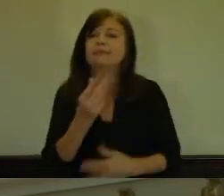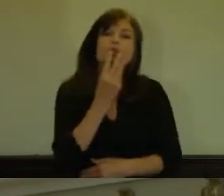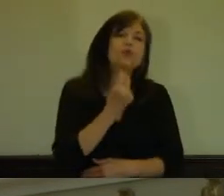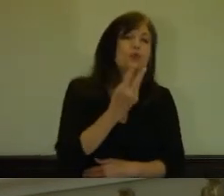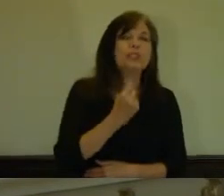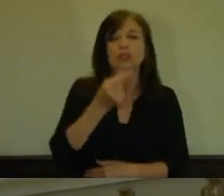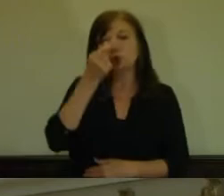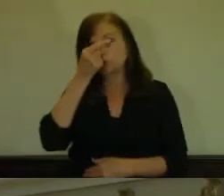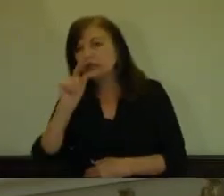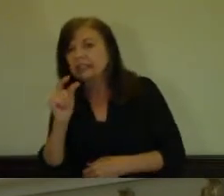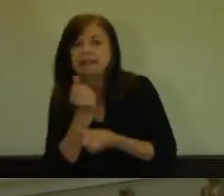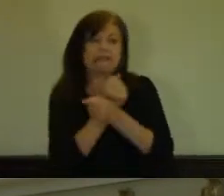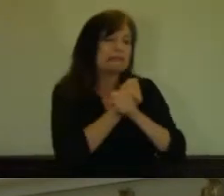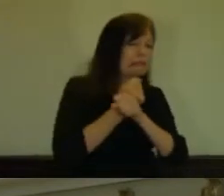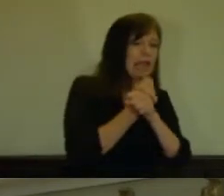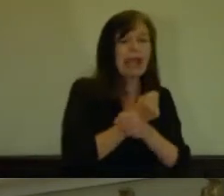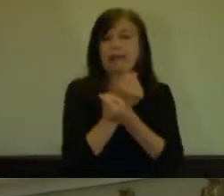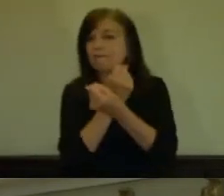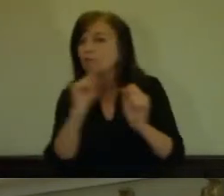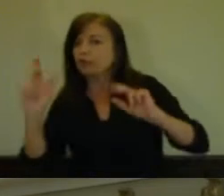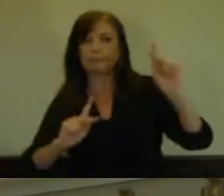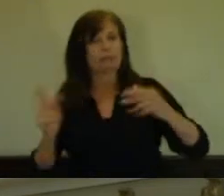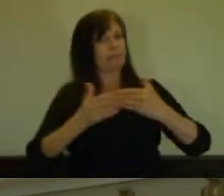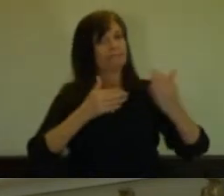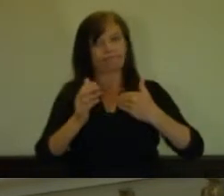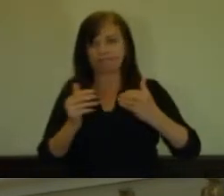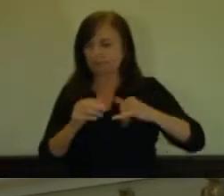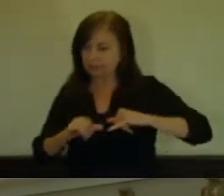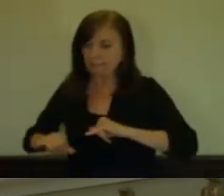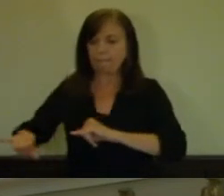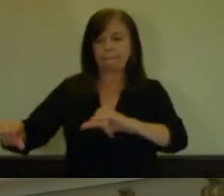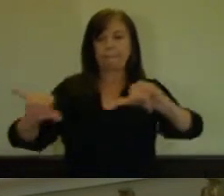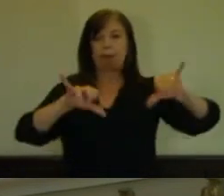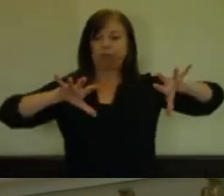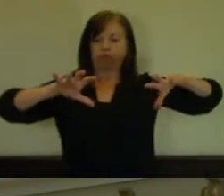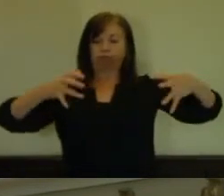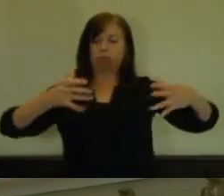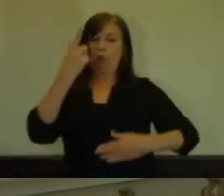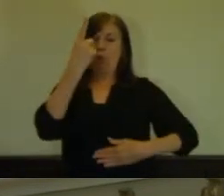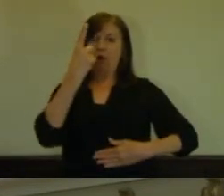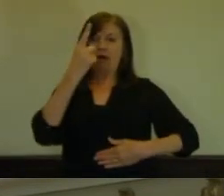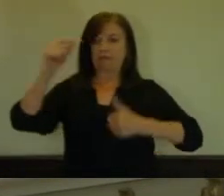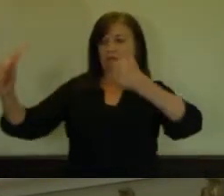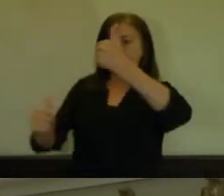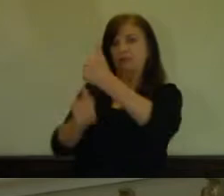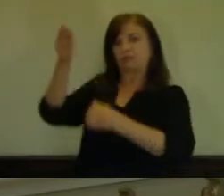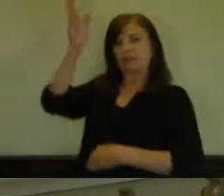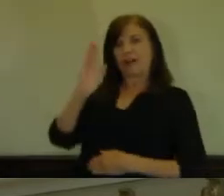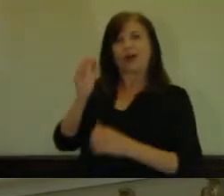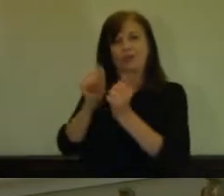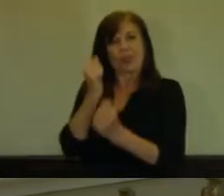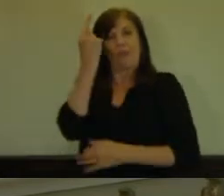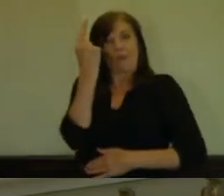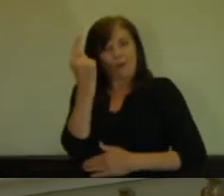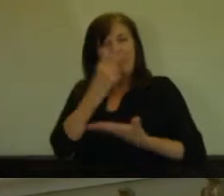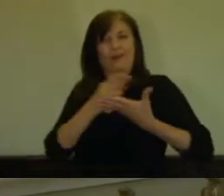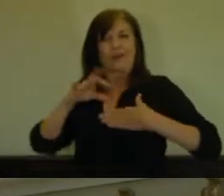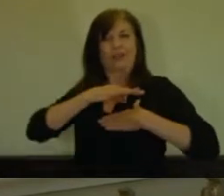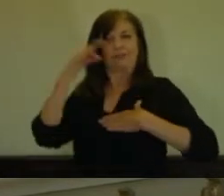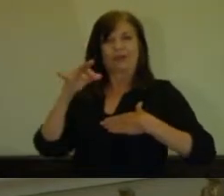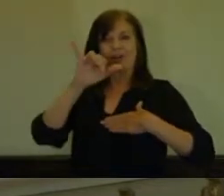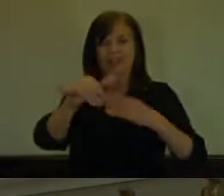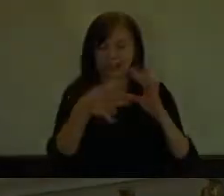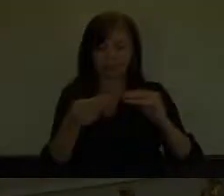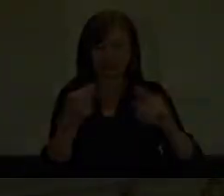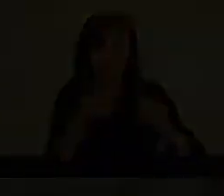Greeks, slaves or free persons, and we were all given to drink of one Spirit. The Word of